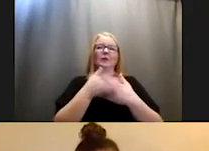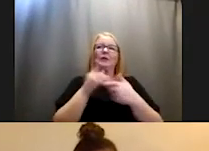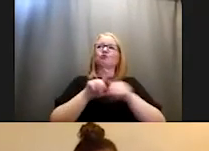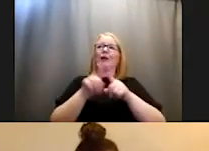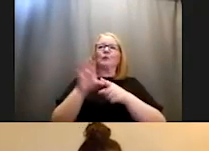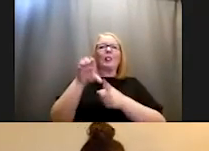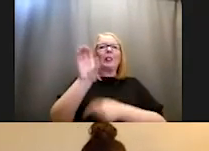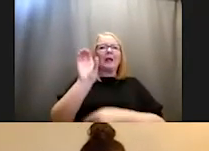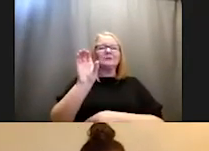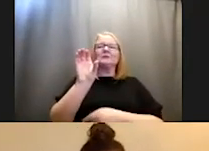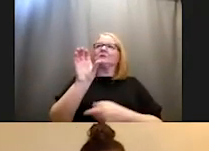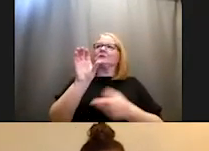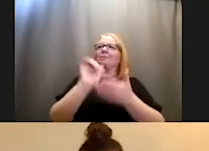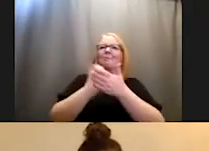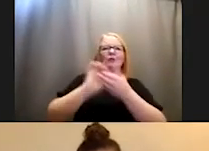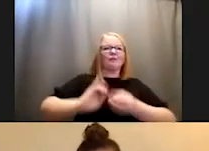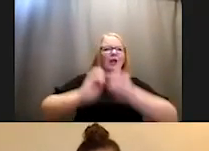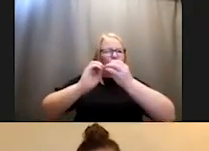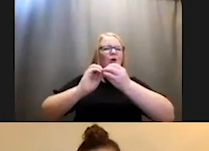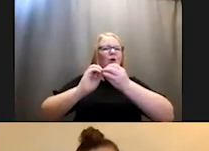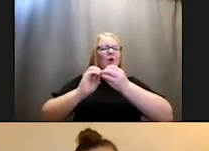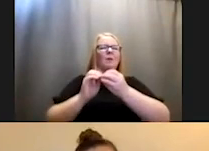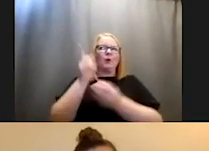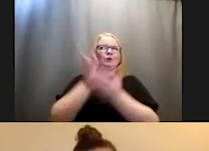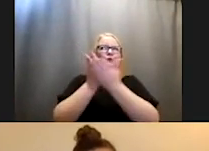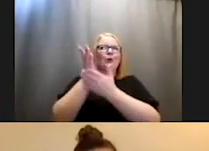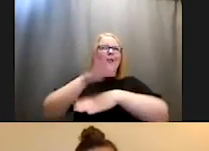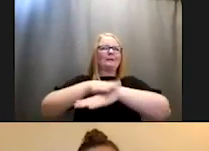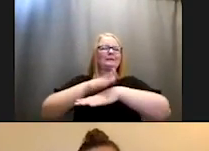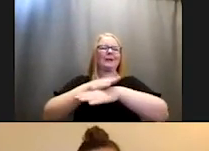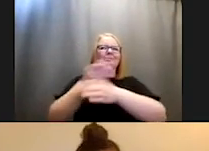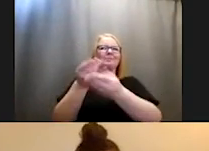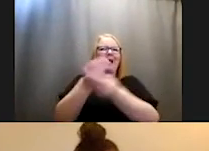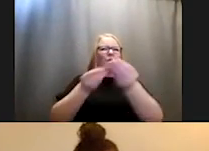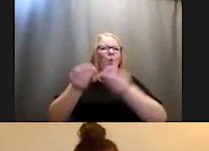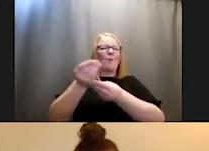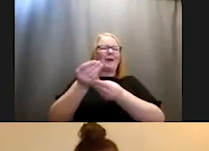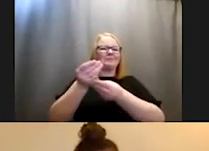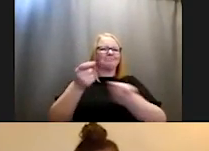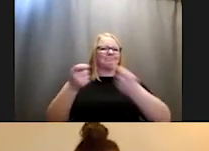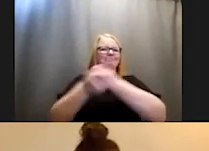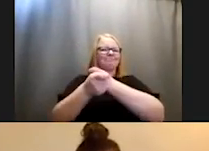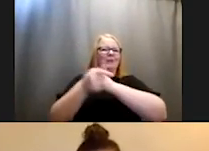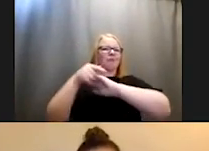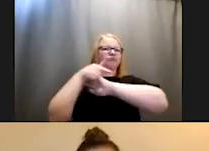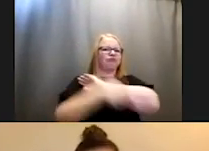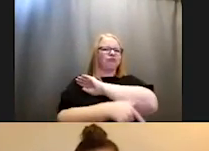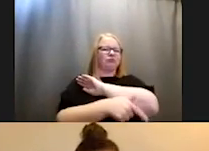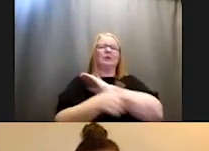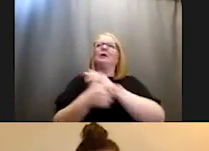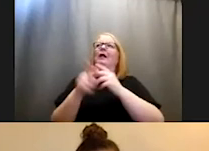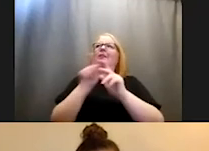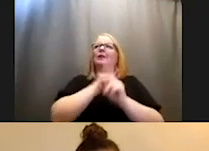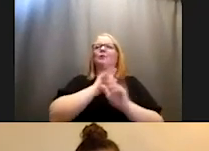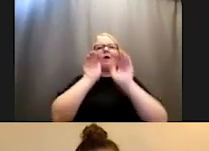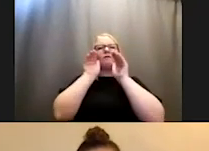and manufacturing. And it was really during this time there was an economic downturn, and it was this focus on the licensing and the